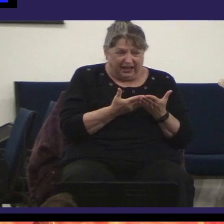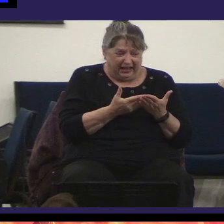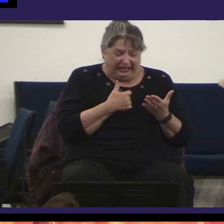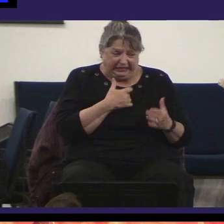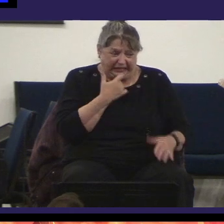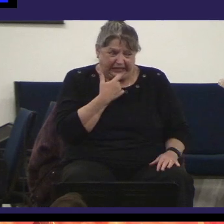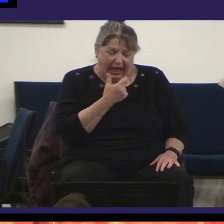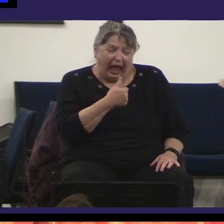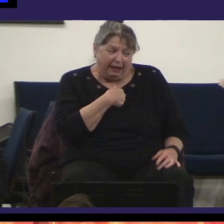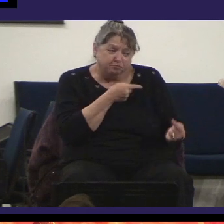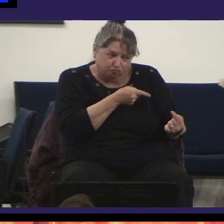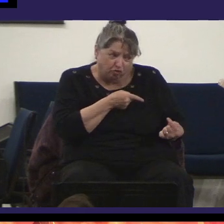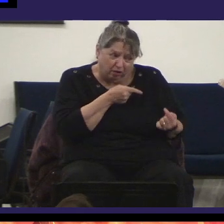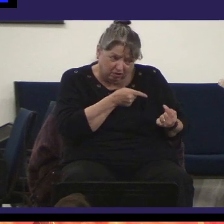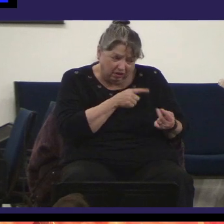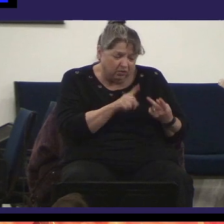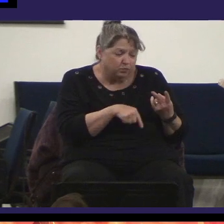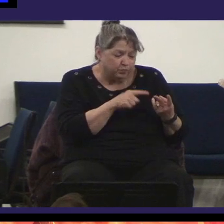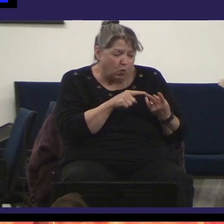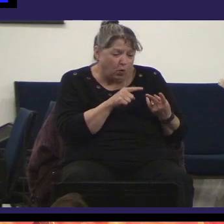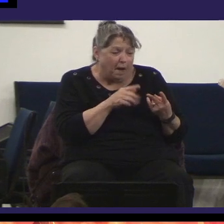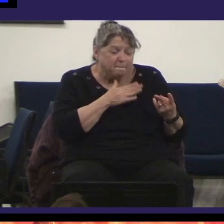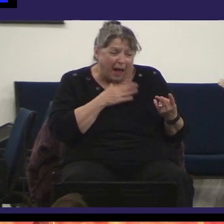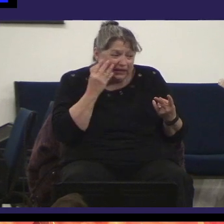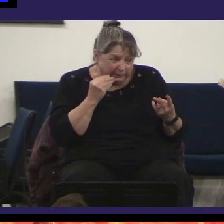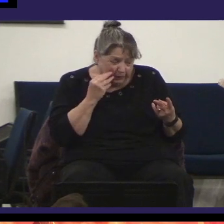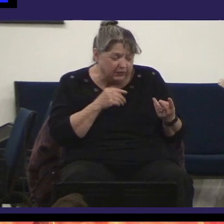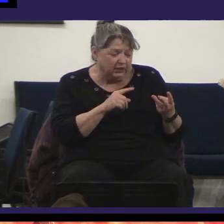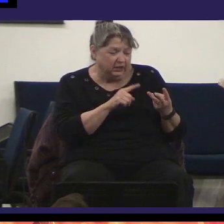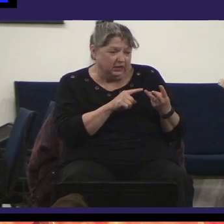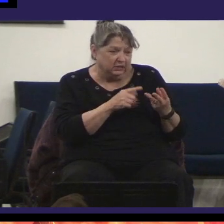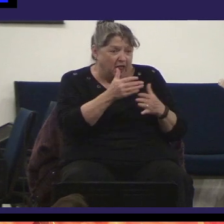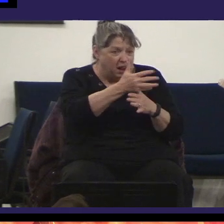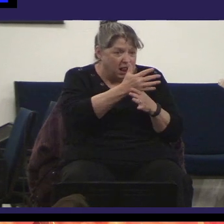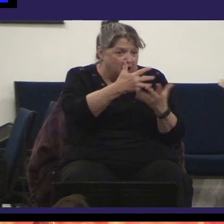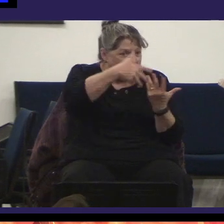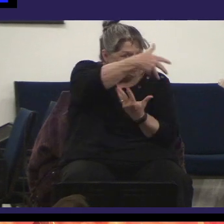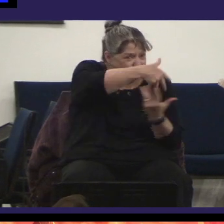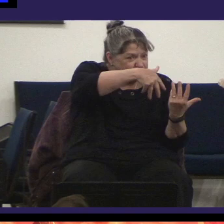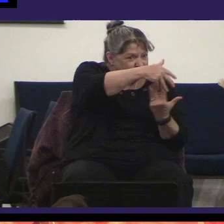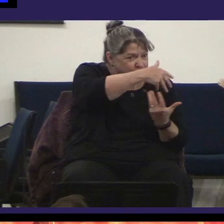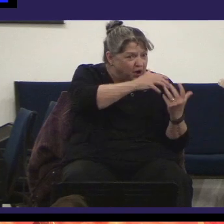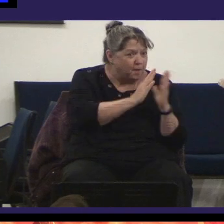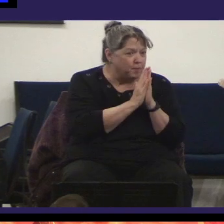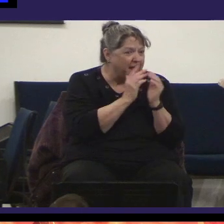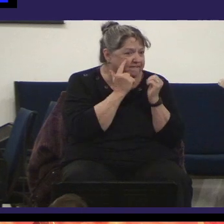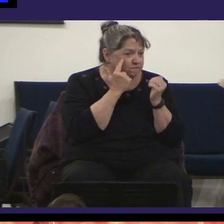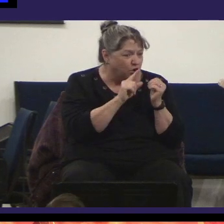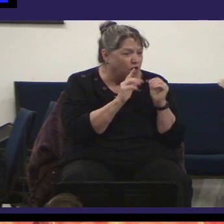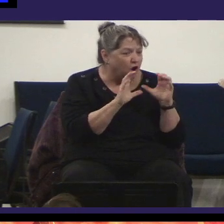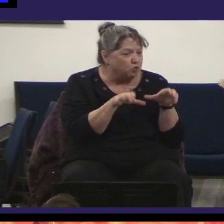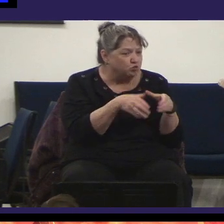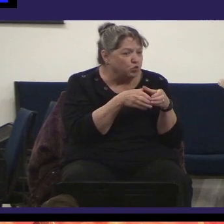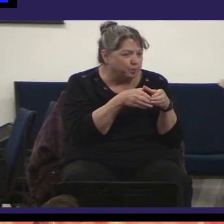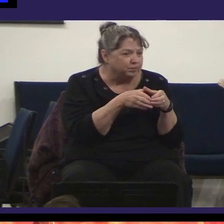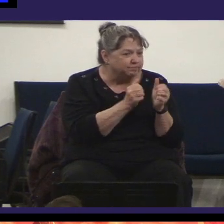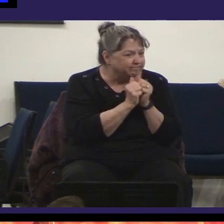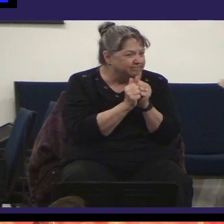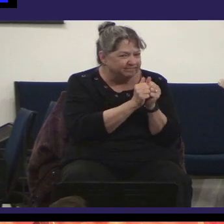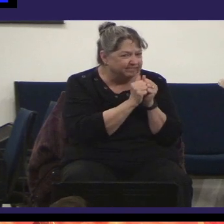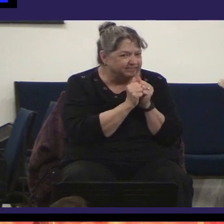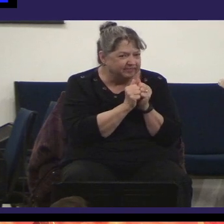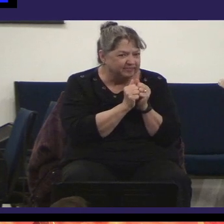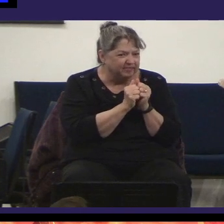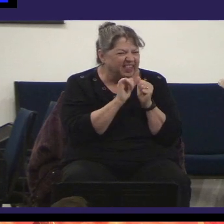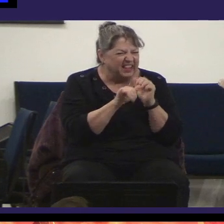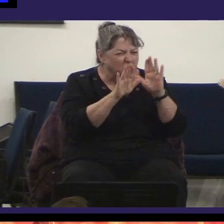Christian life is like, you know, and we get to pray for one another and with each other. So it's a